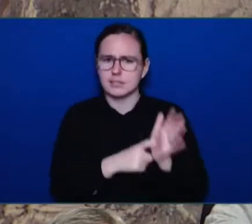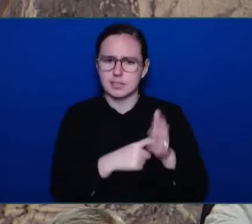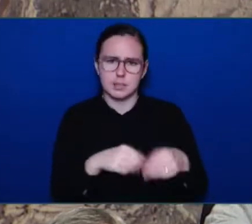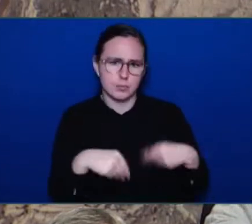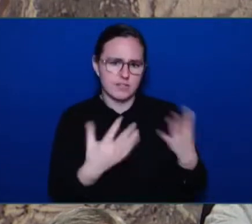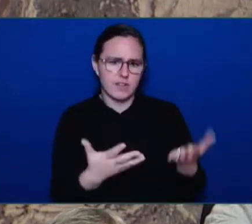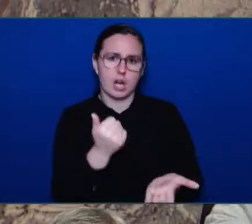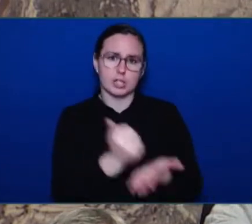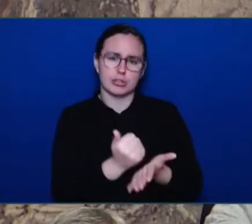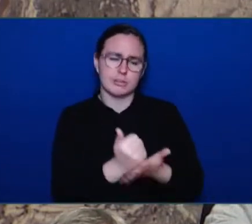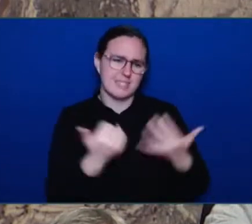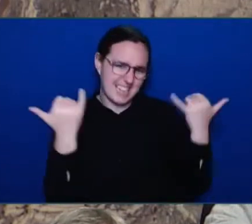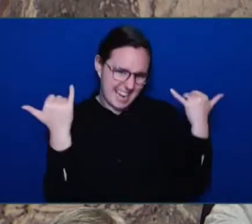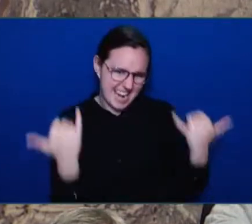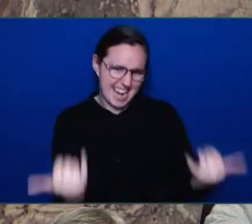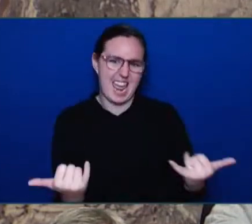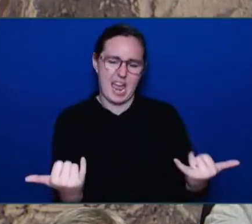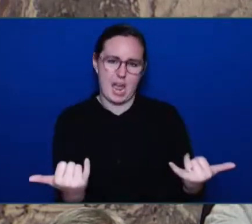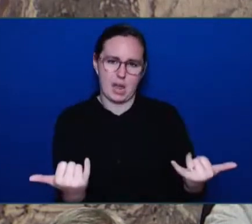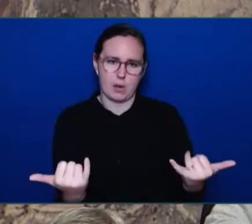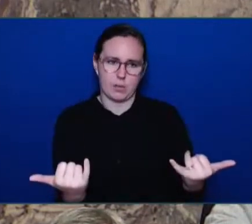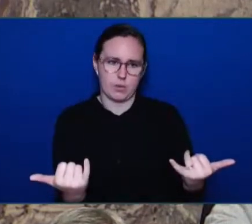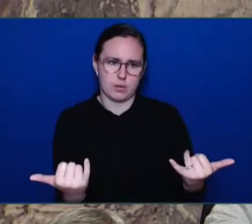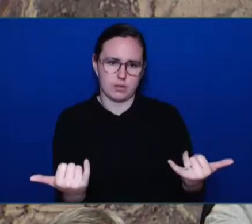What the minister is doing is not working.